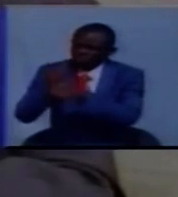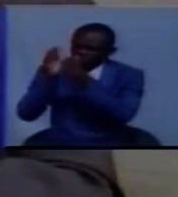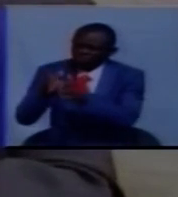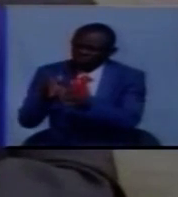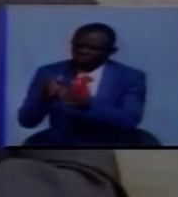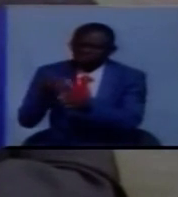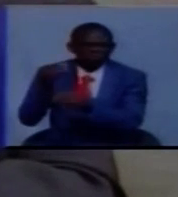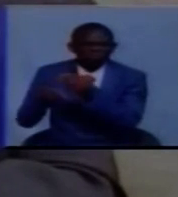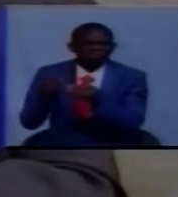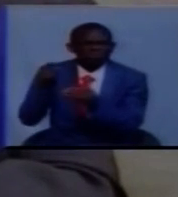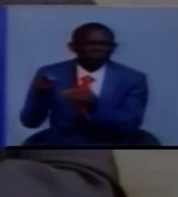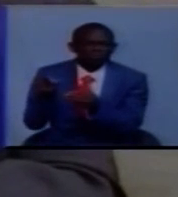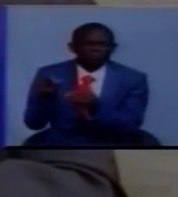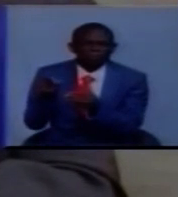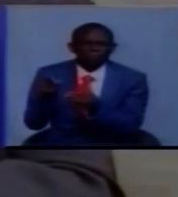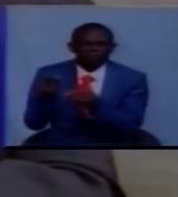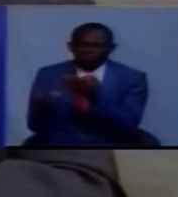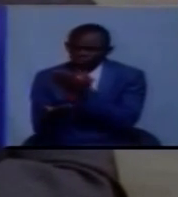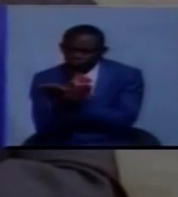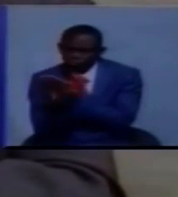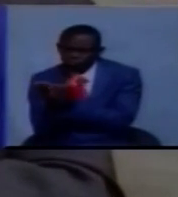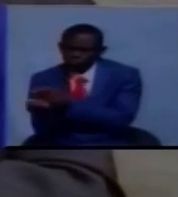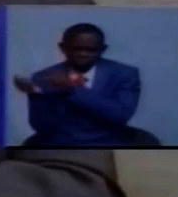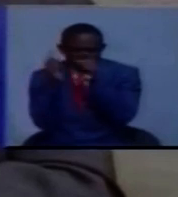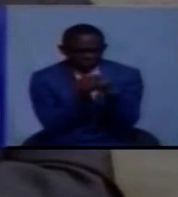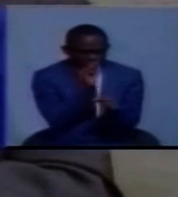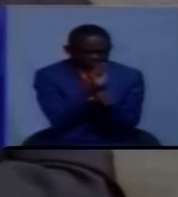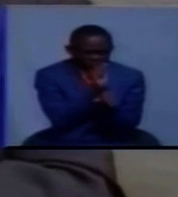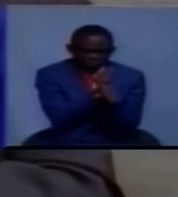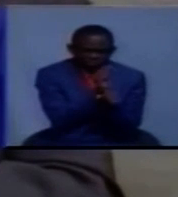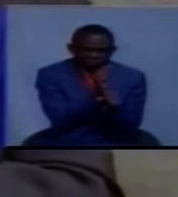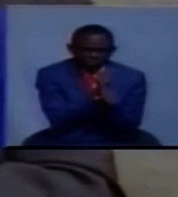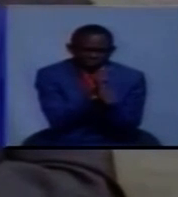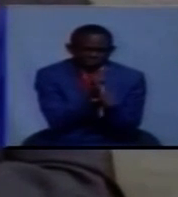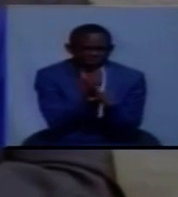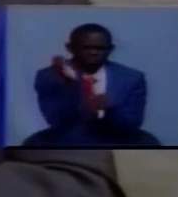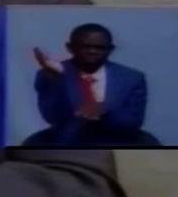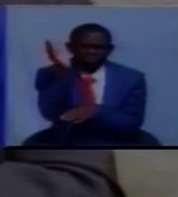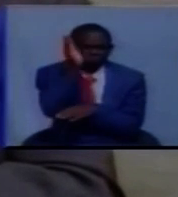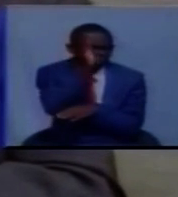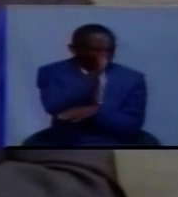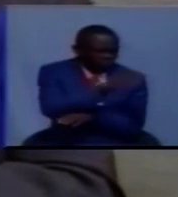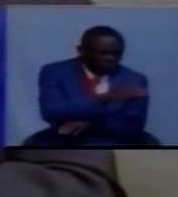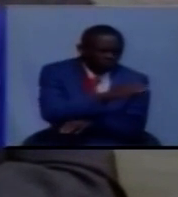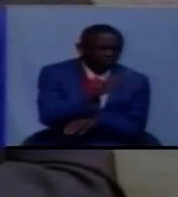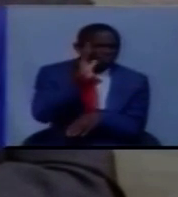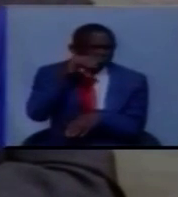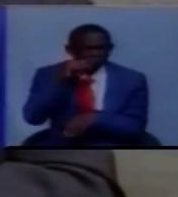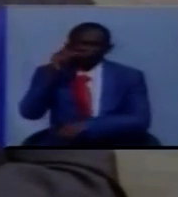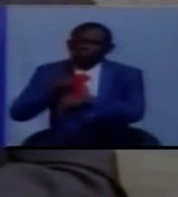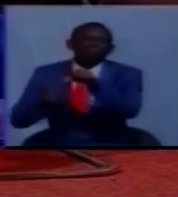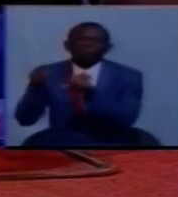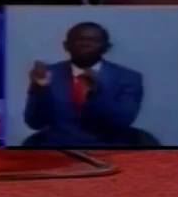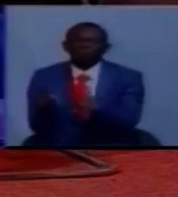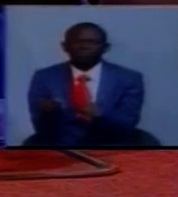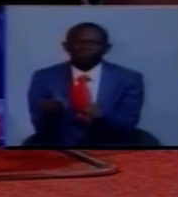morning, when you knock off in the afternoon, you may not be required in the following morning. Short contracts, people